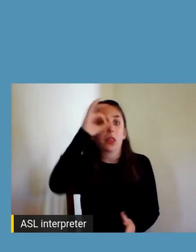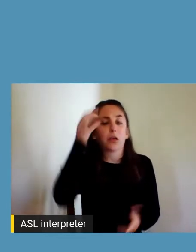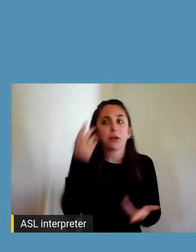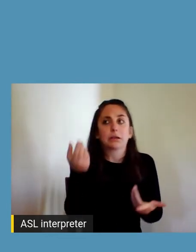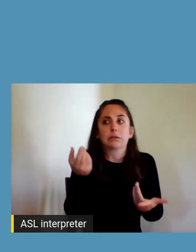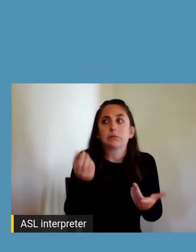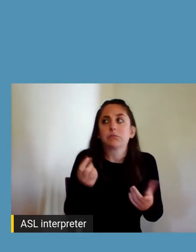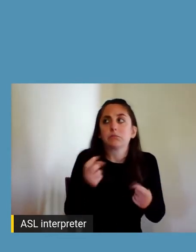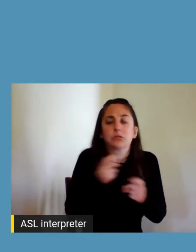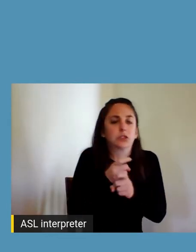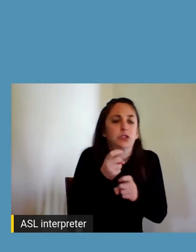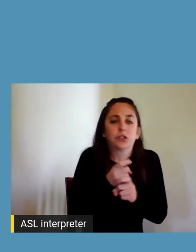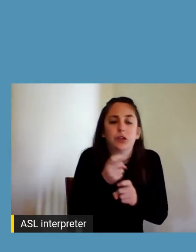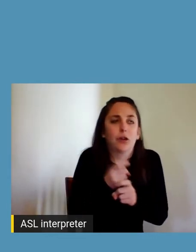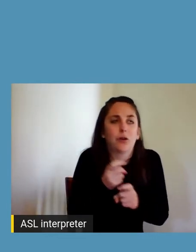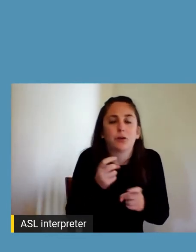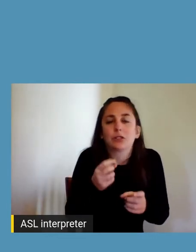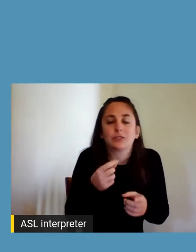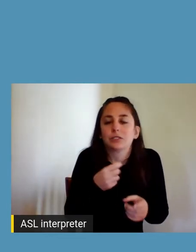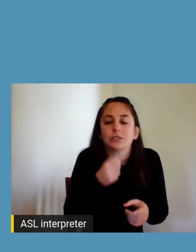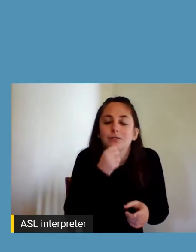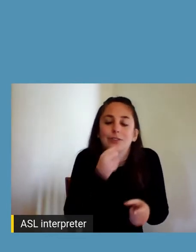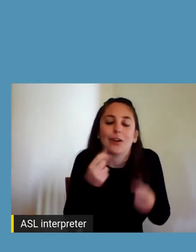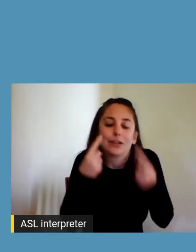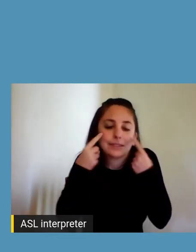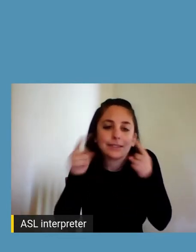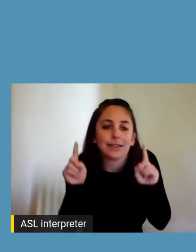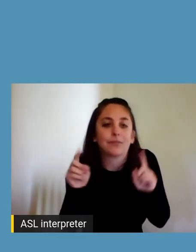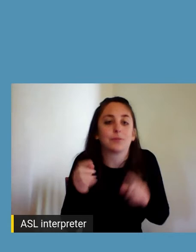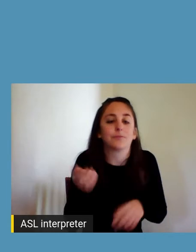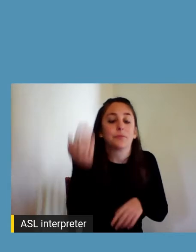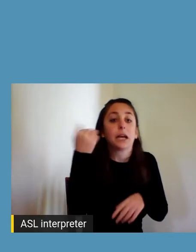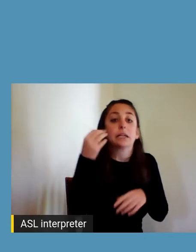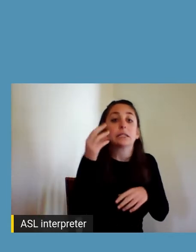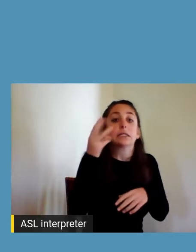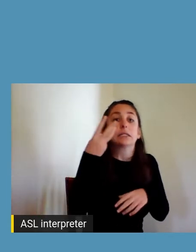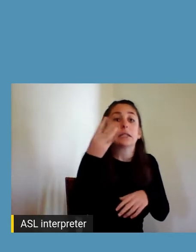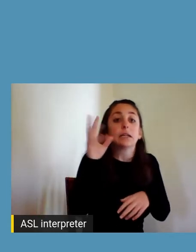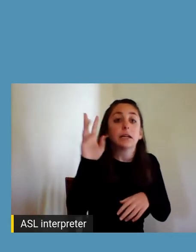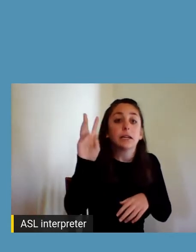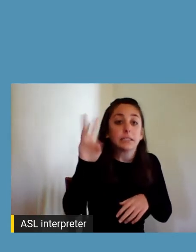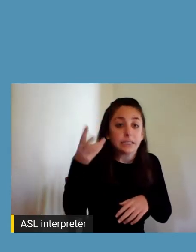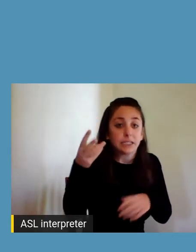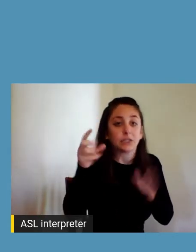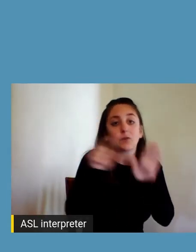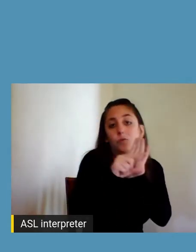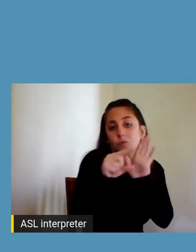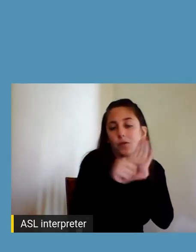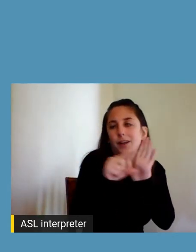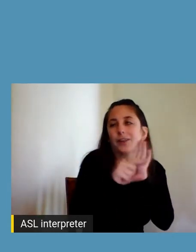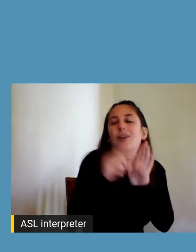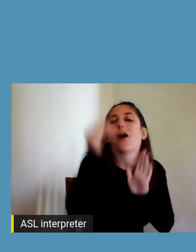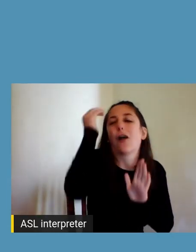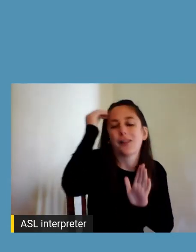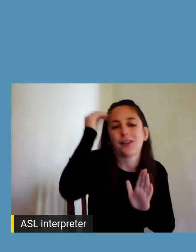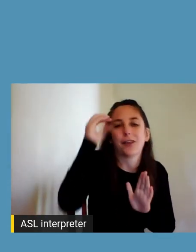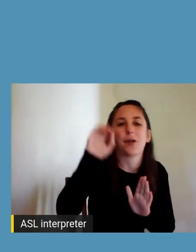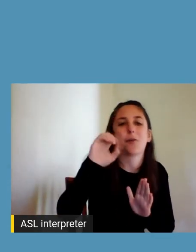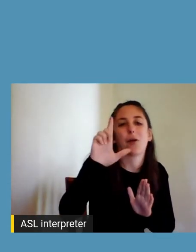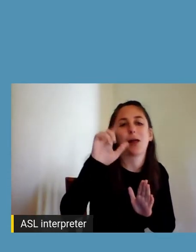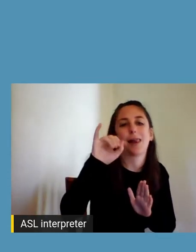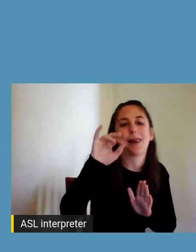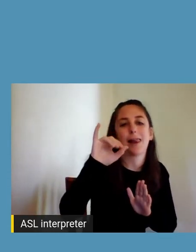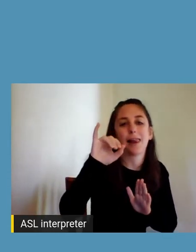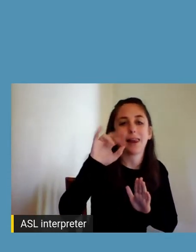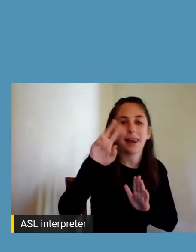funny. The 6th graders from our tour, though, they knew. They knew her greatness and how a portrait